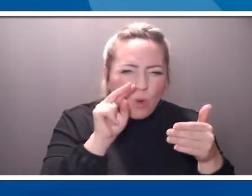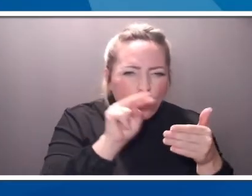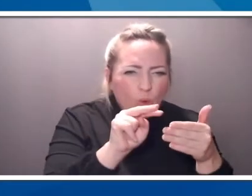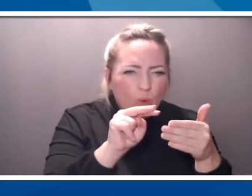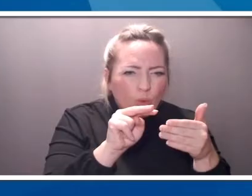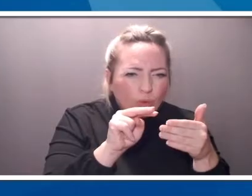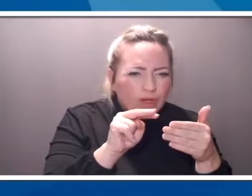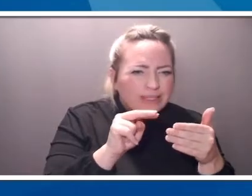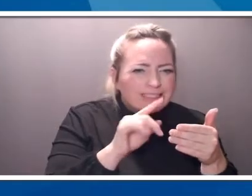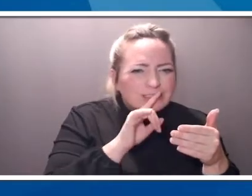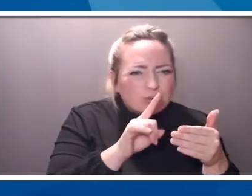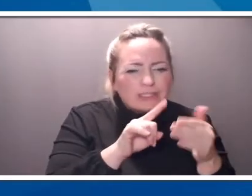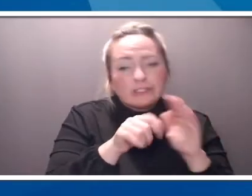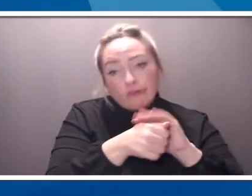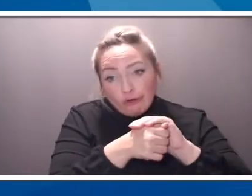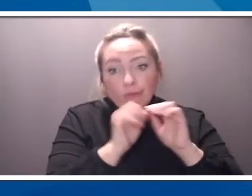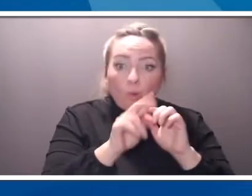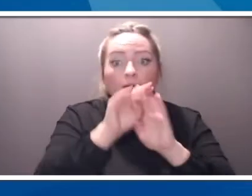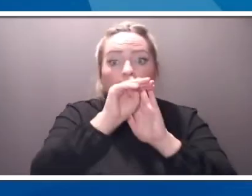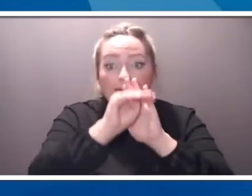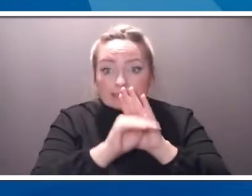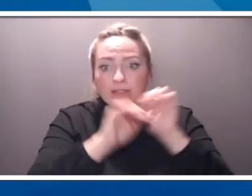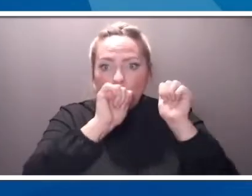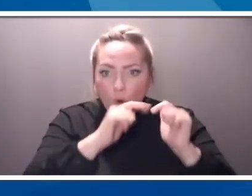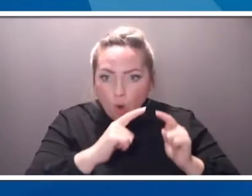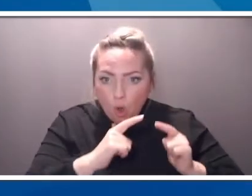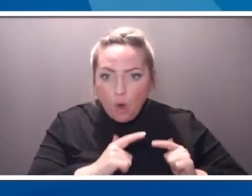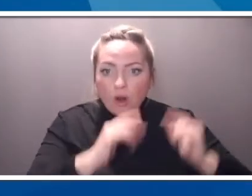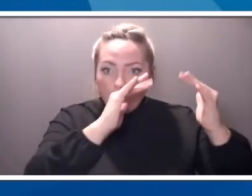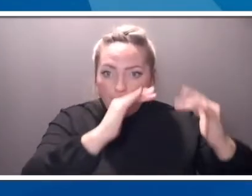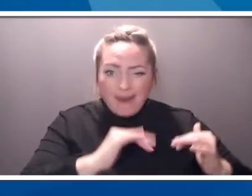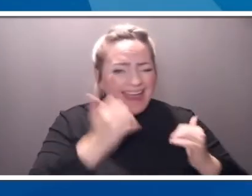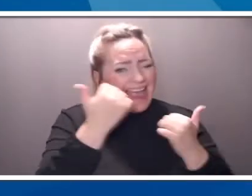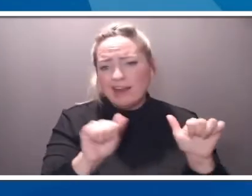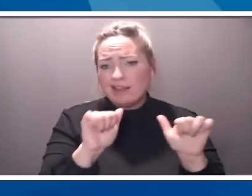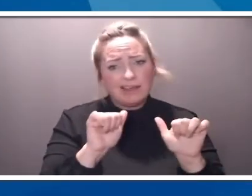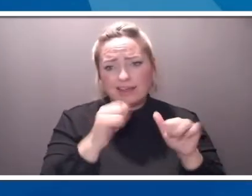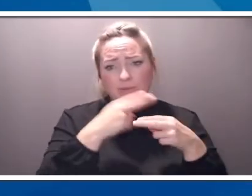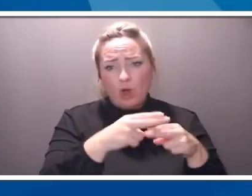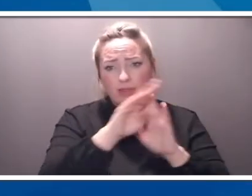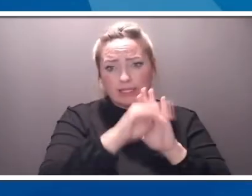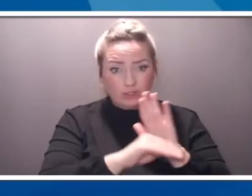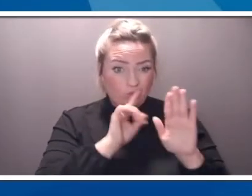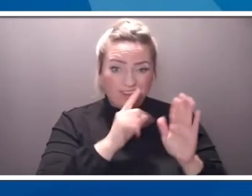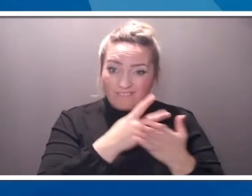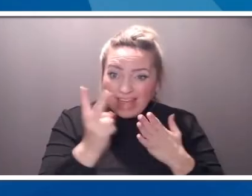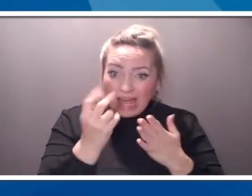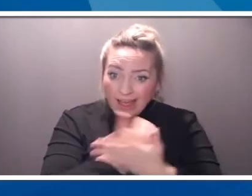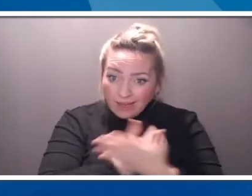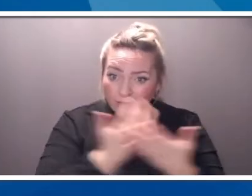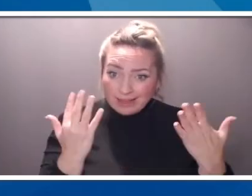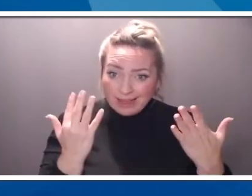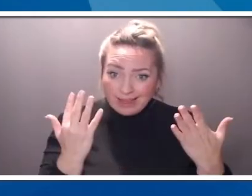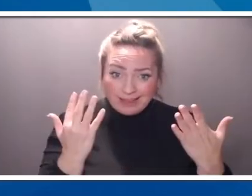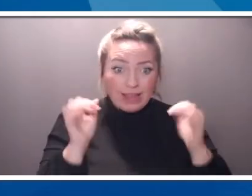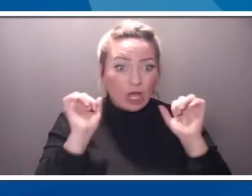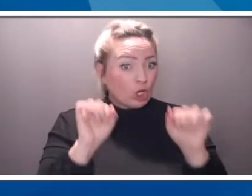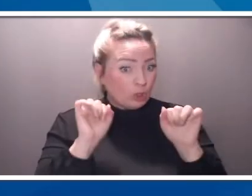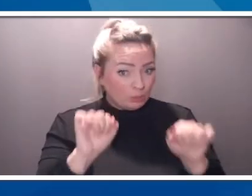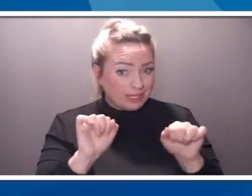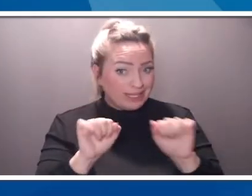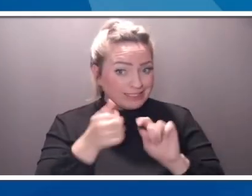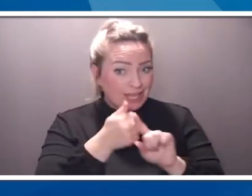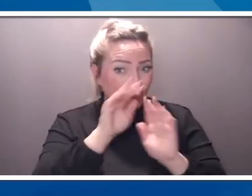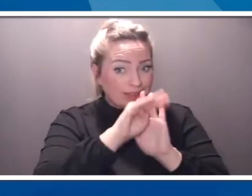look hard enough, it's turtles, or rather lists, all the way down. Anything can be a list. Do you really fail